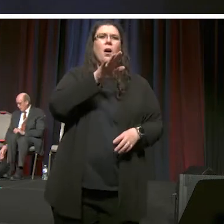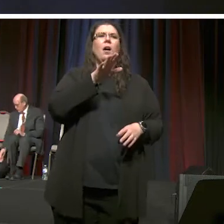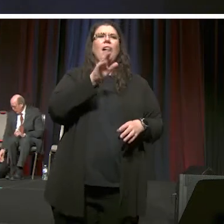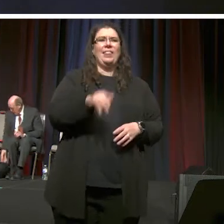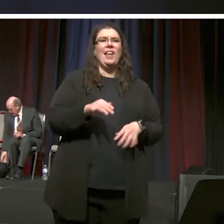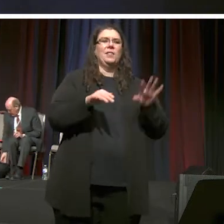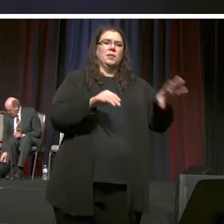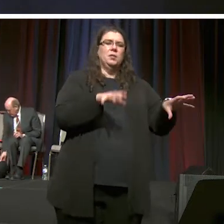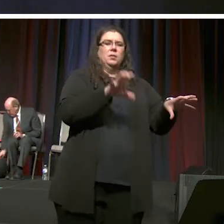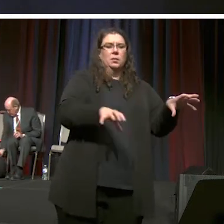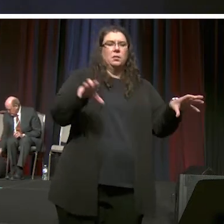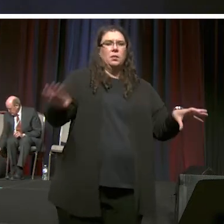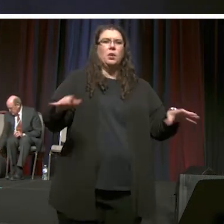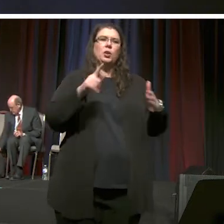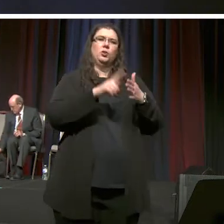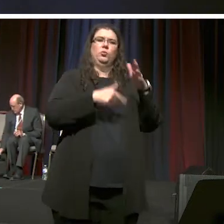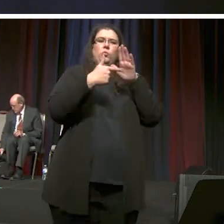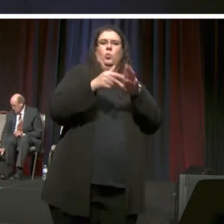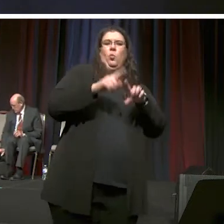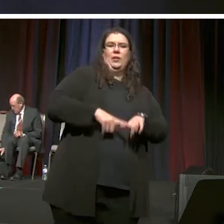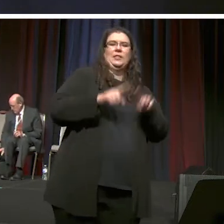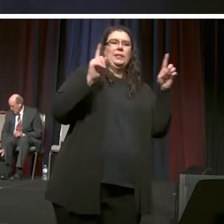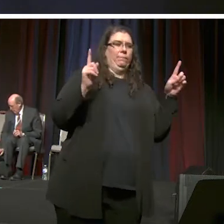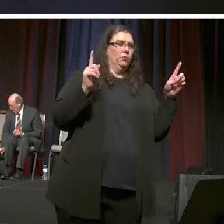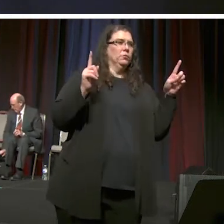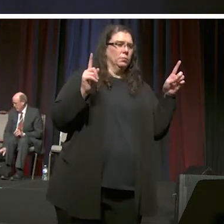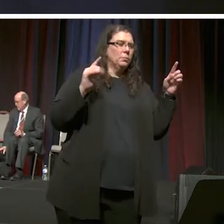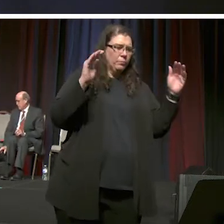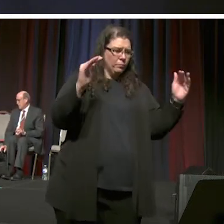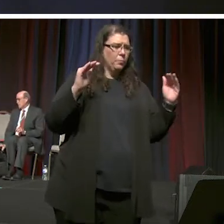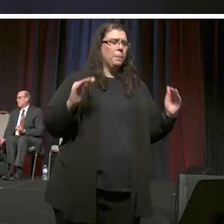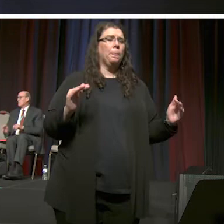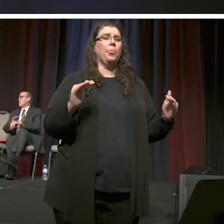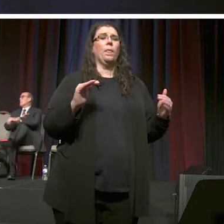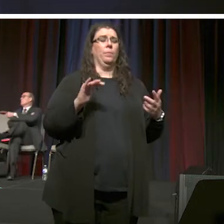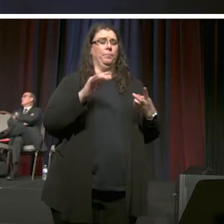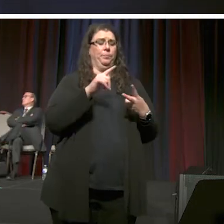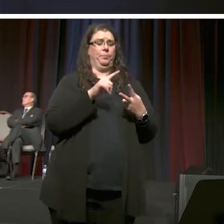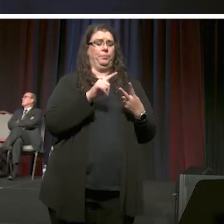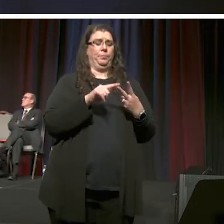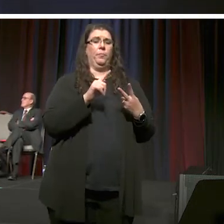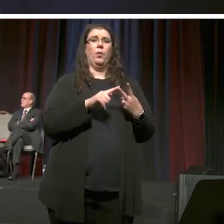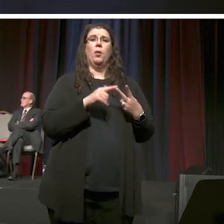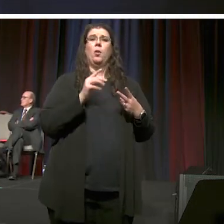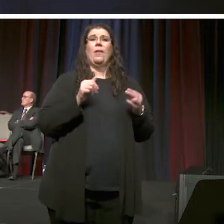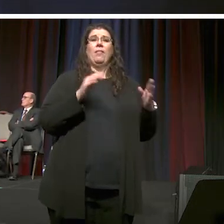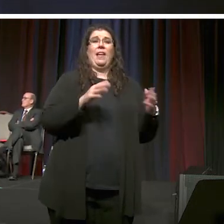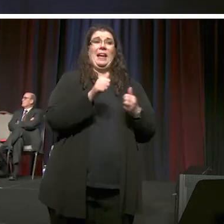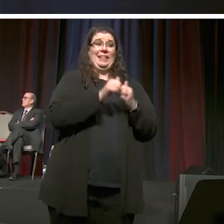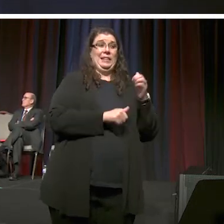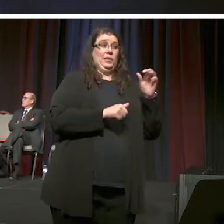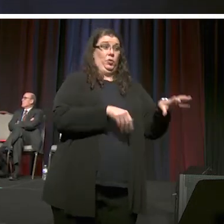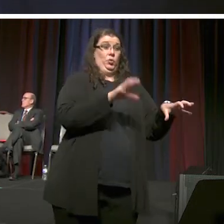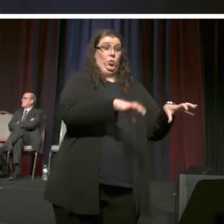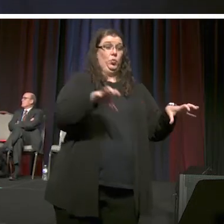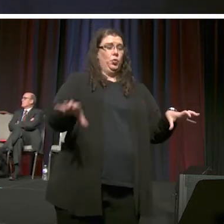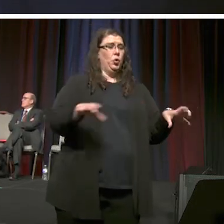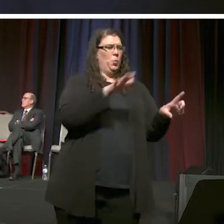one another. And then second, as part of our process, we allowed each group to define their